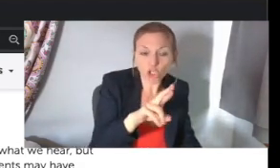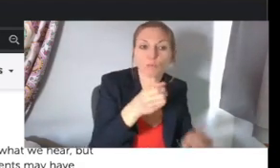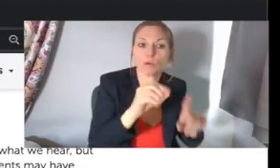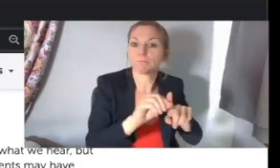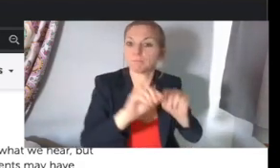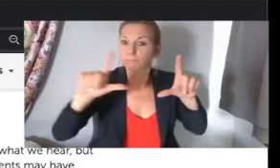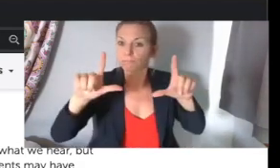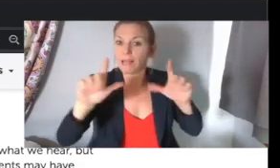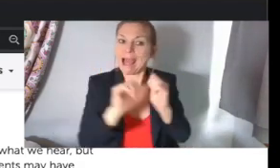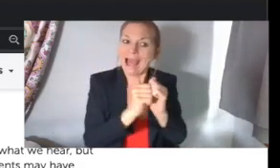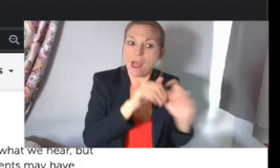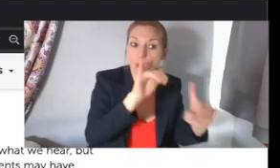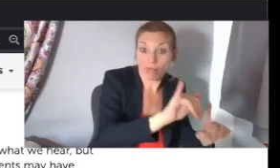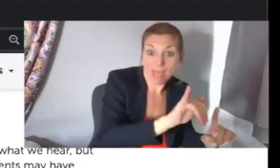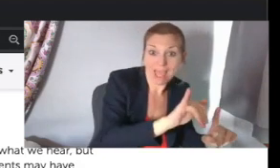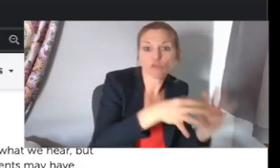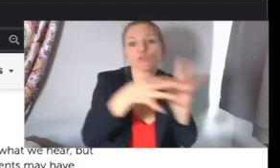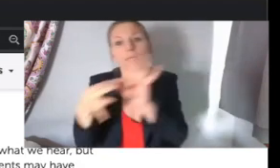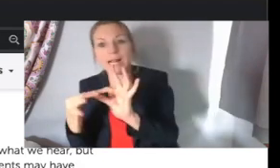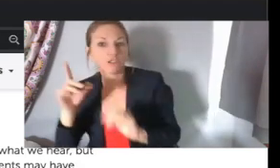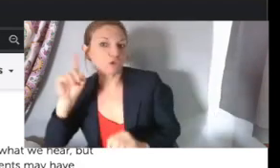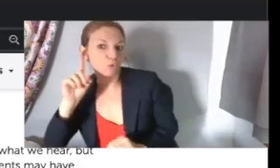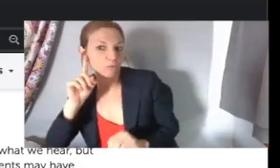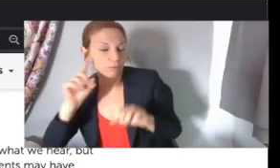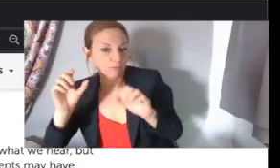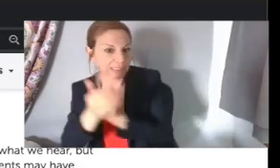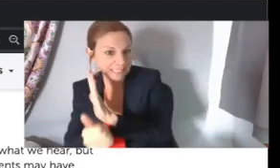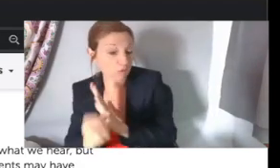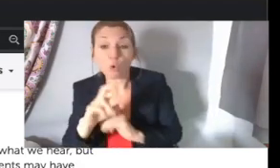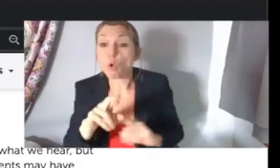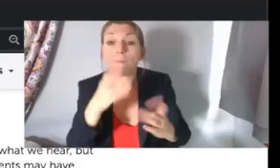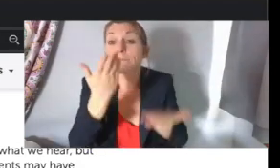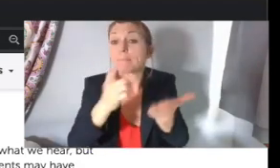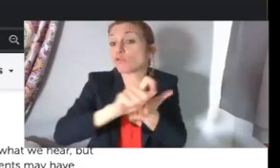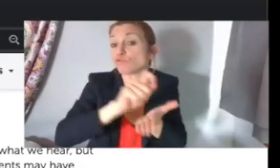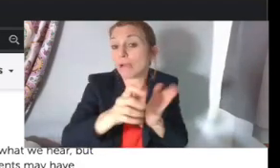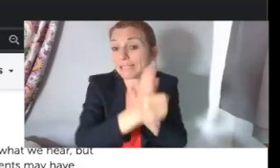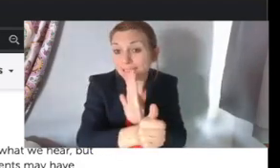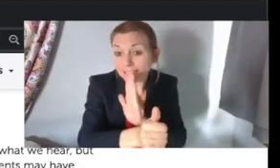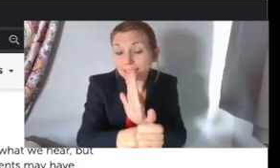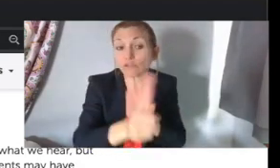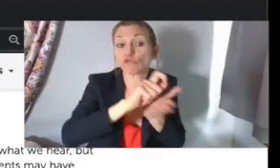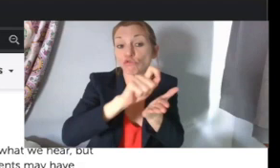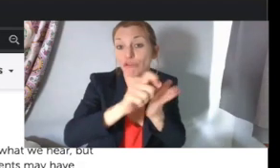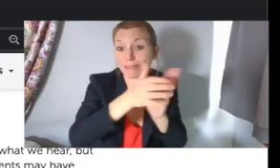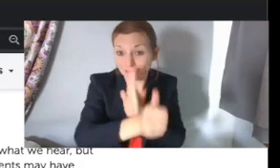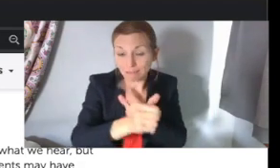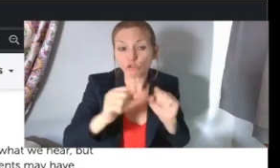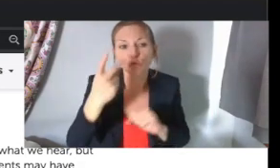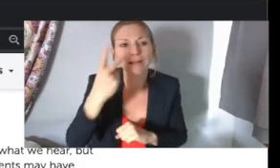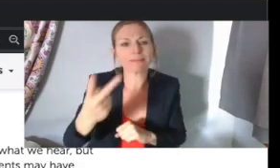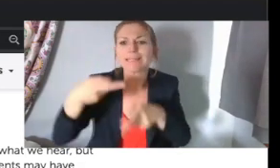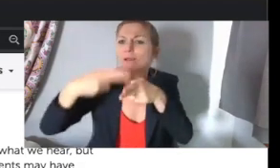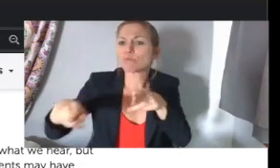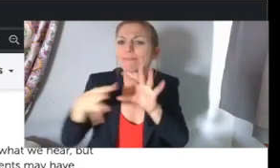can be related to hearing. Or you can go over to writing skills. And you can just see a brief